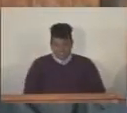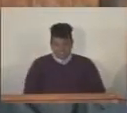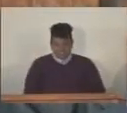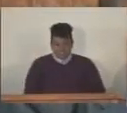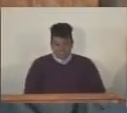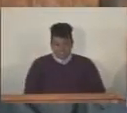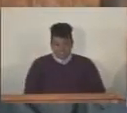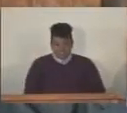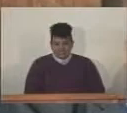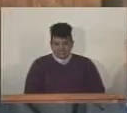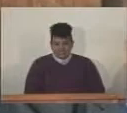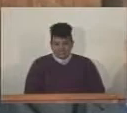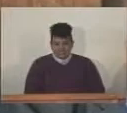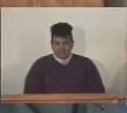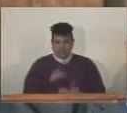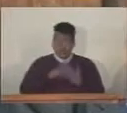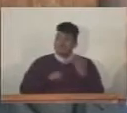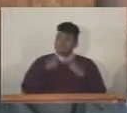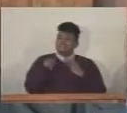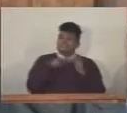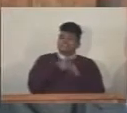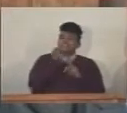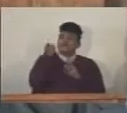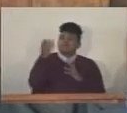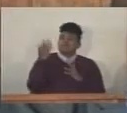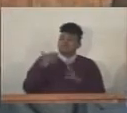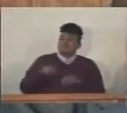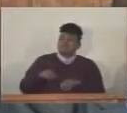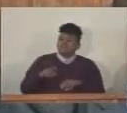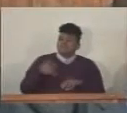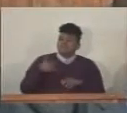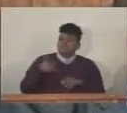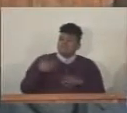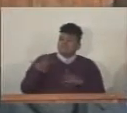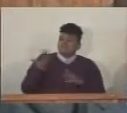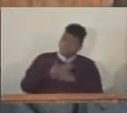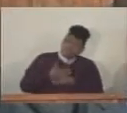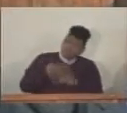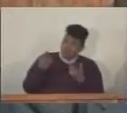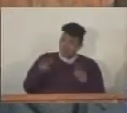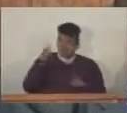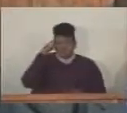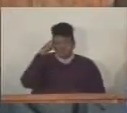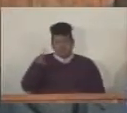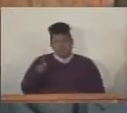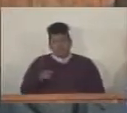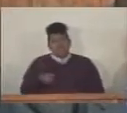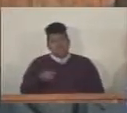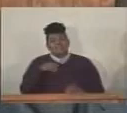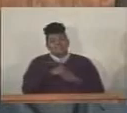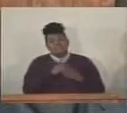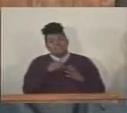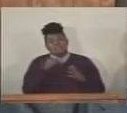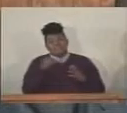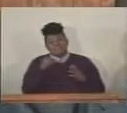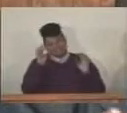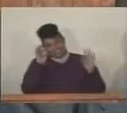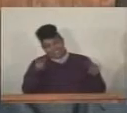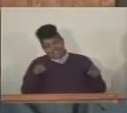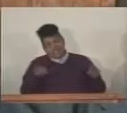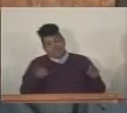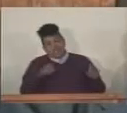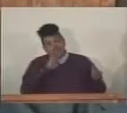President, because it is usually in the context of a guilty plea. And when in fact